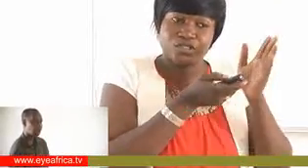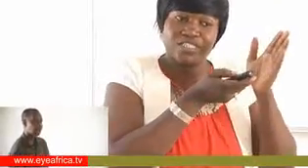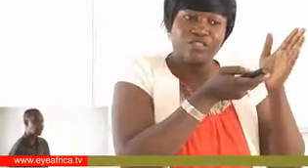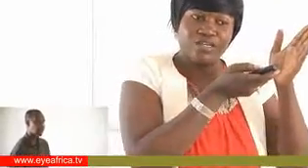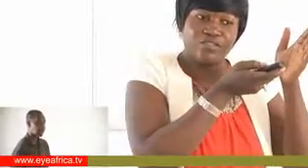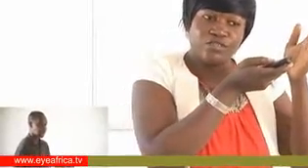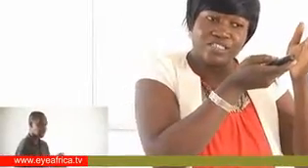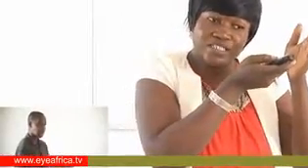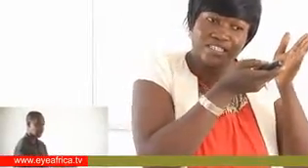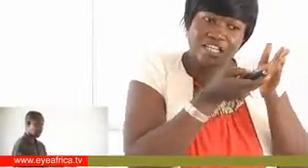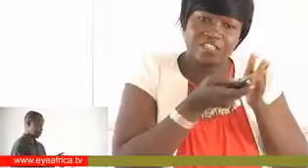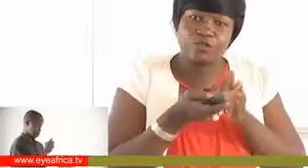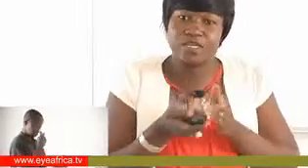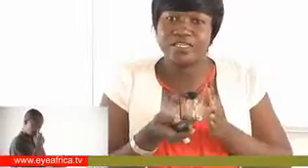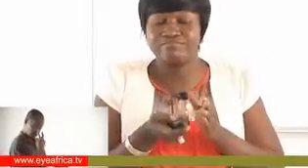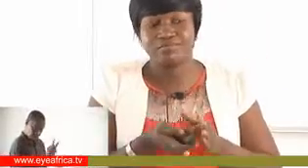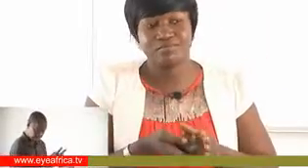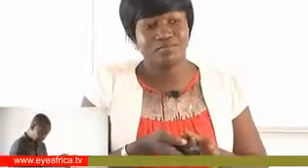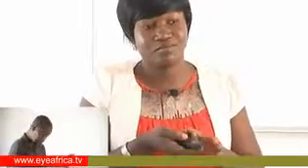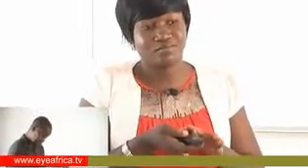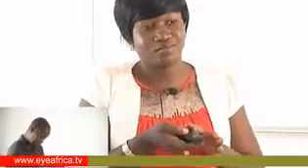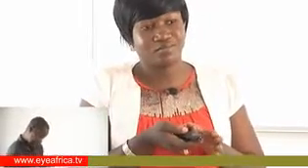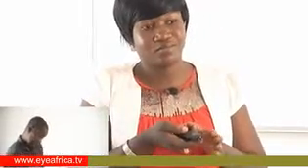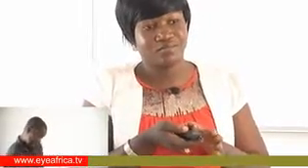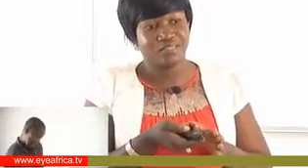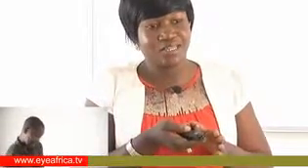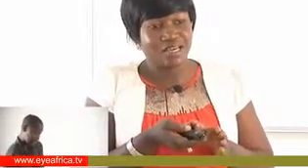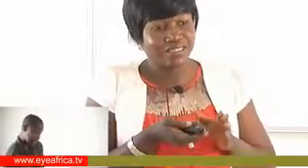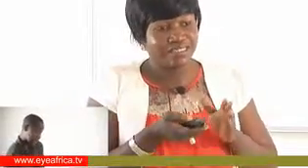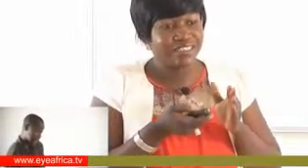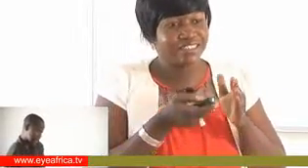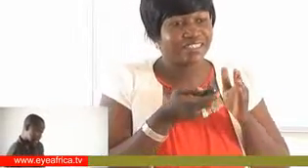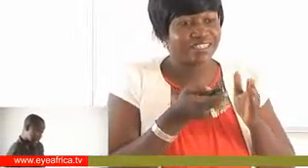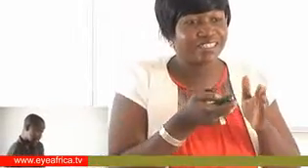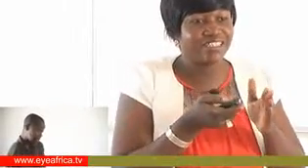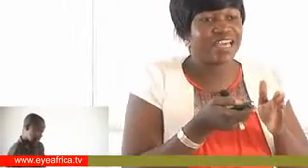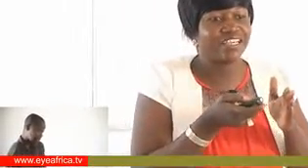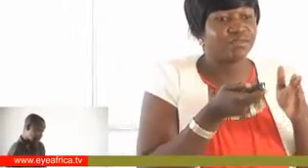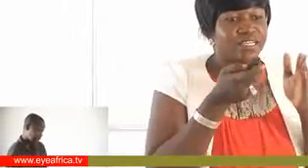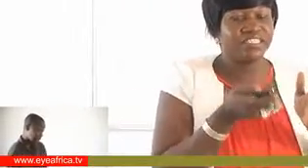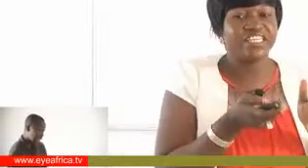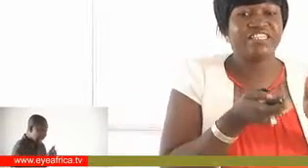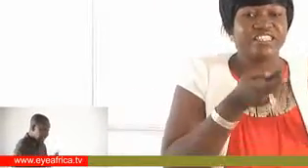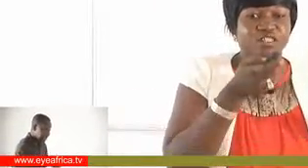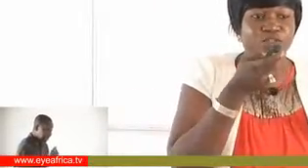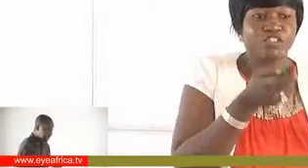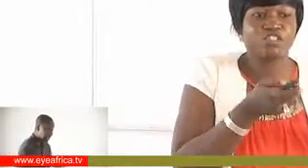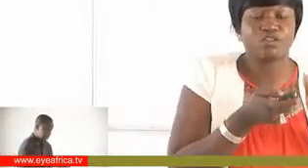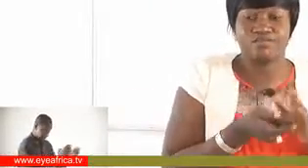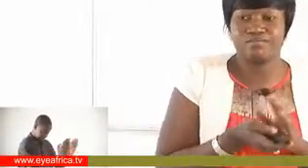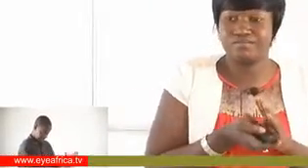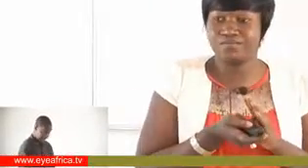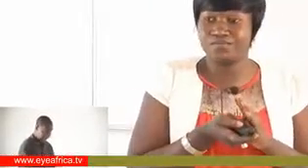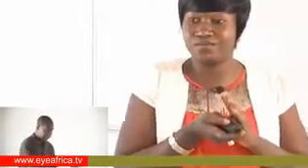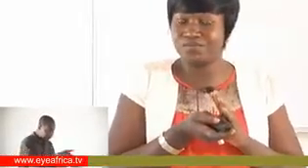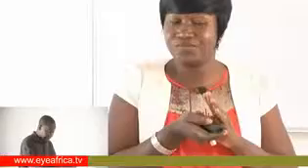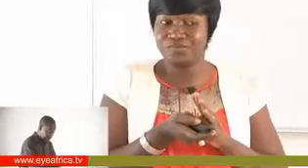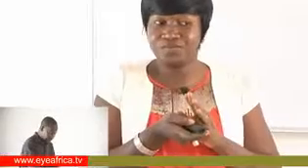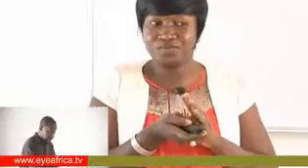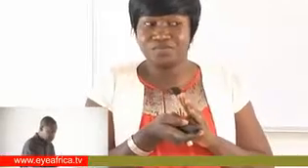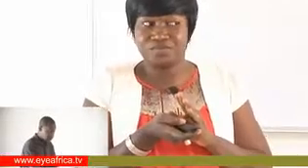to show that you are using the slant way. And then the 16th has maintained its position.